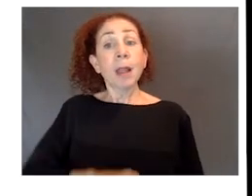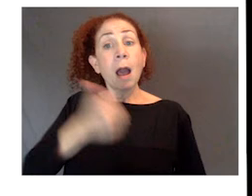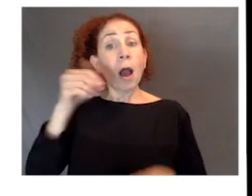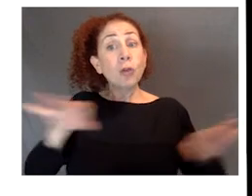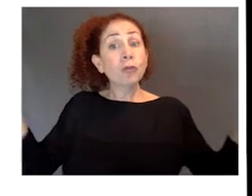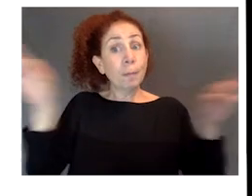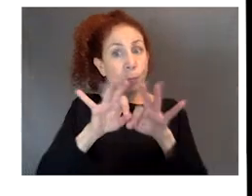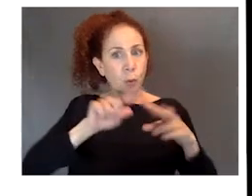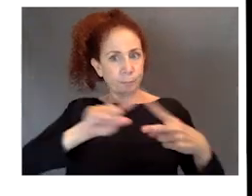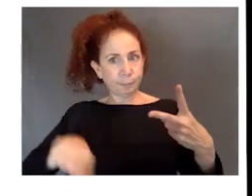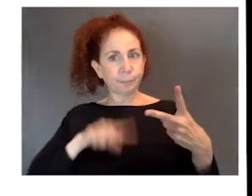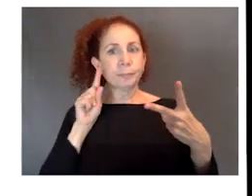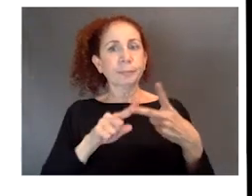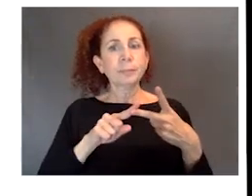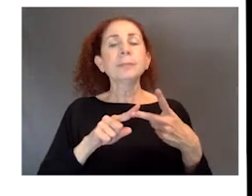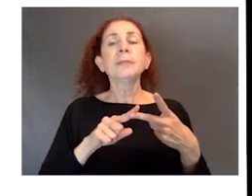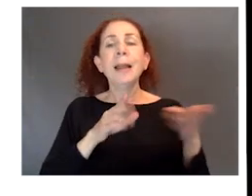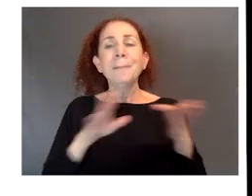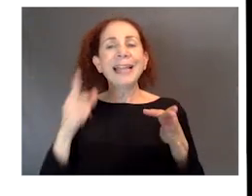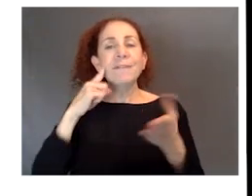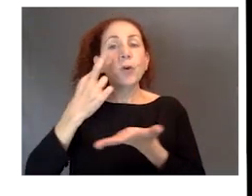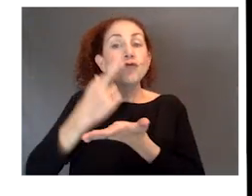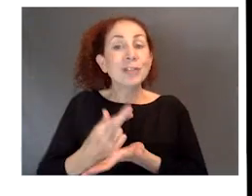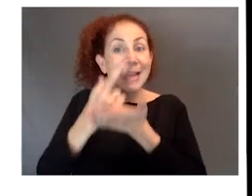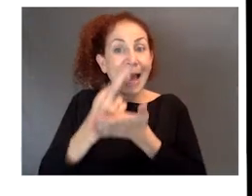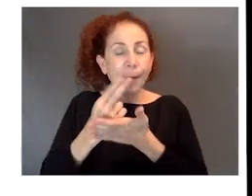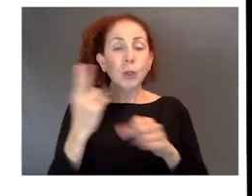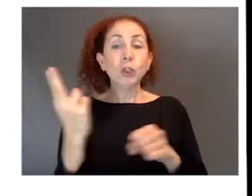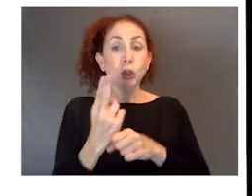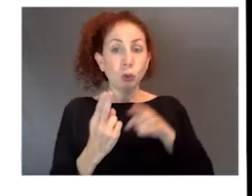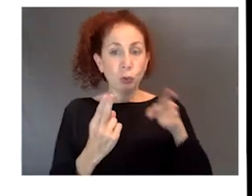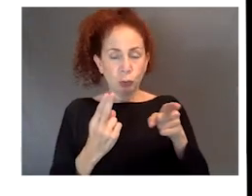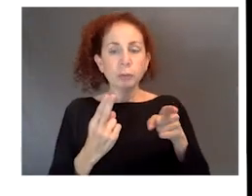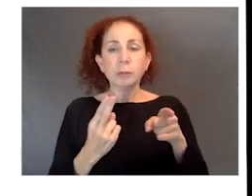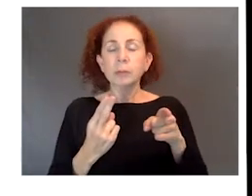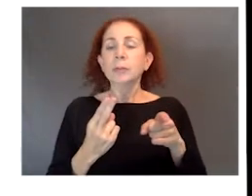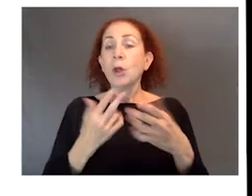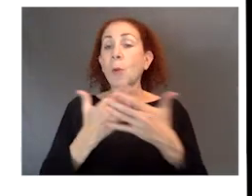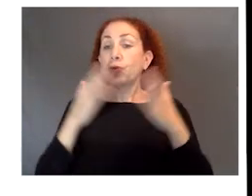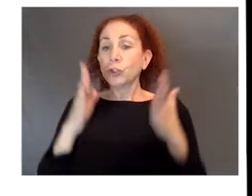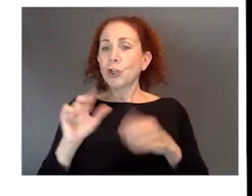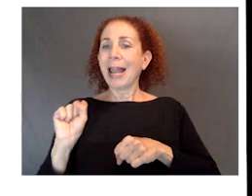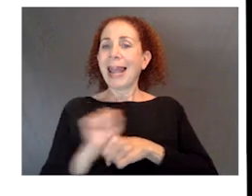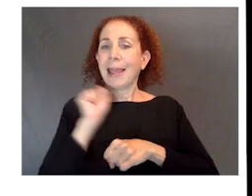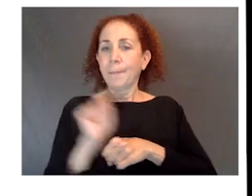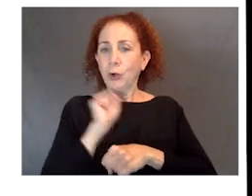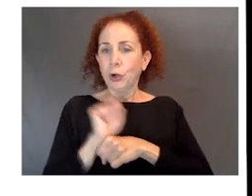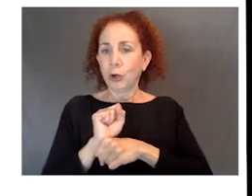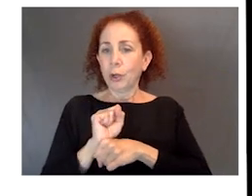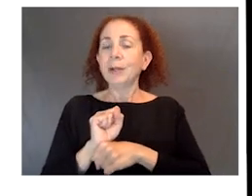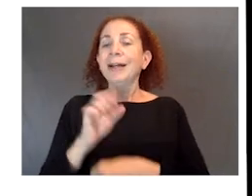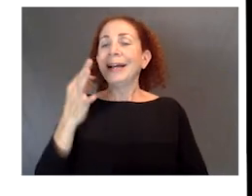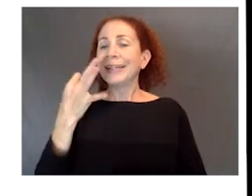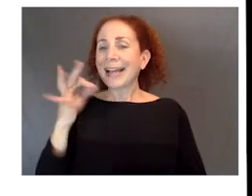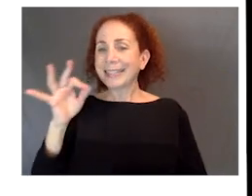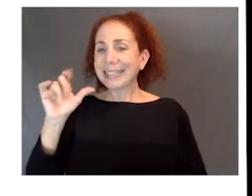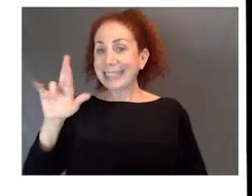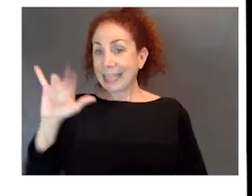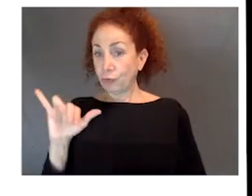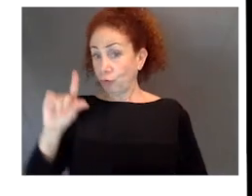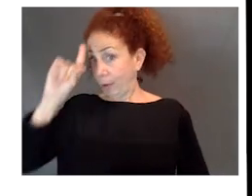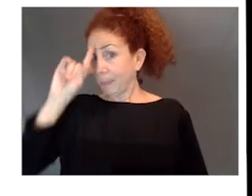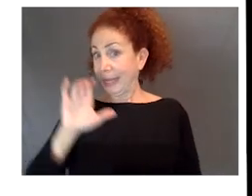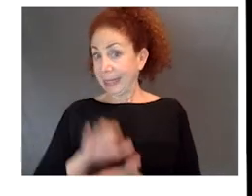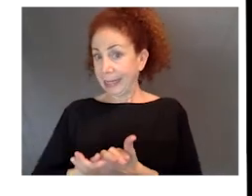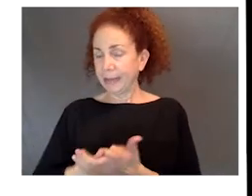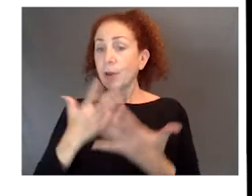Another important part of Eastern State's plan for rehabilitation was the use of prison labor. In the 19th century, it was believed